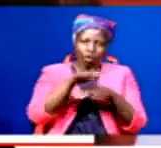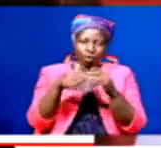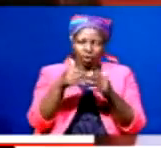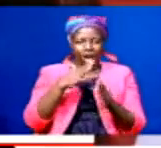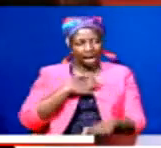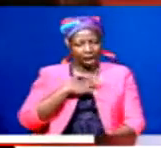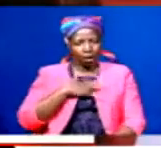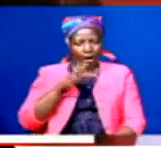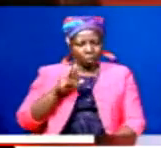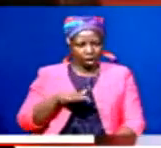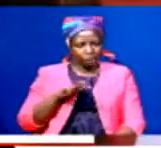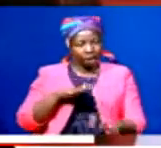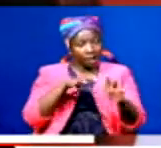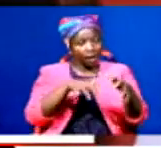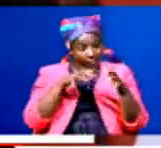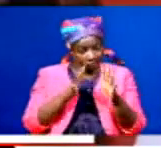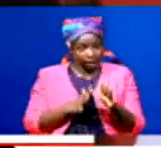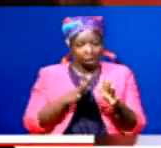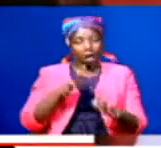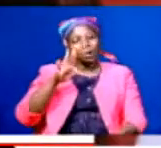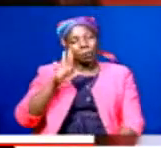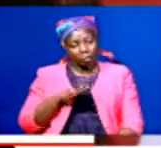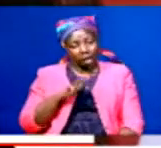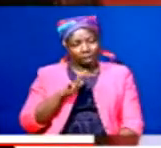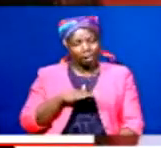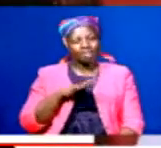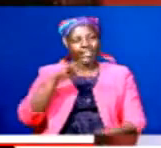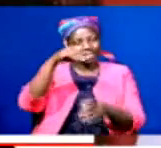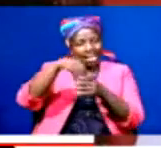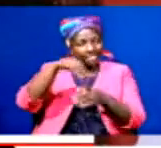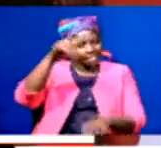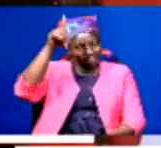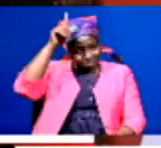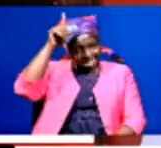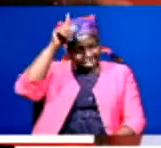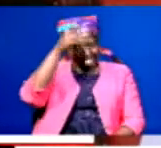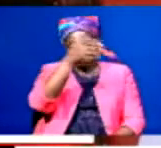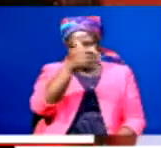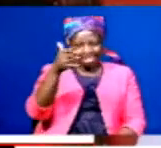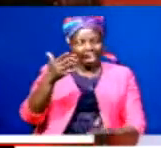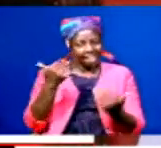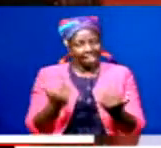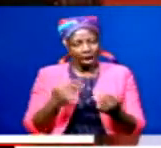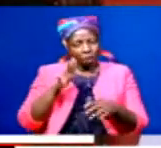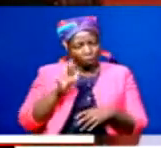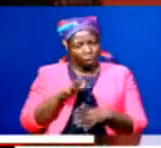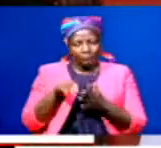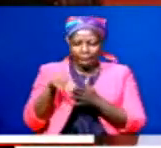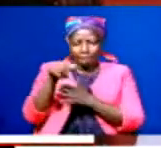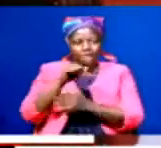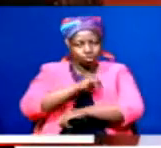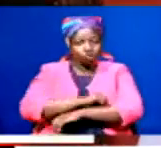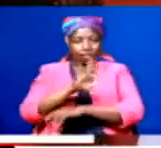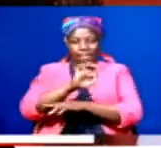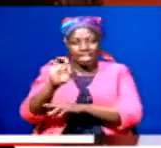wa kulima, wa mama wa vijijini. Saa hizi wa mama wanalipa fees. Saa hii wa